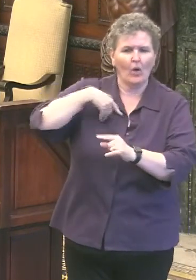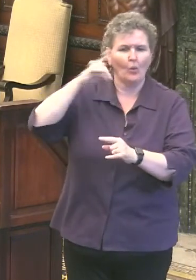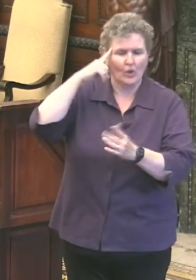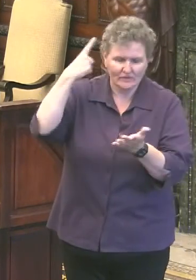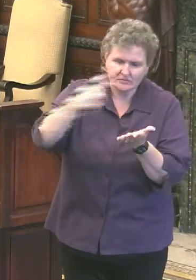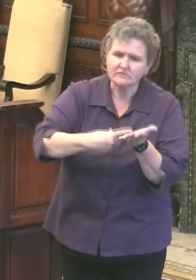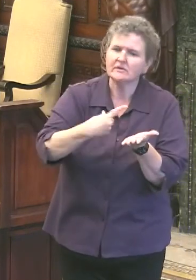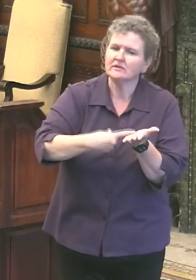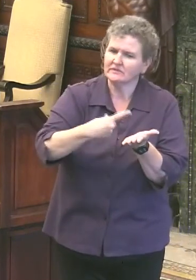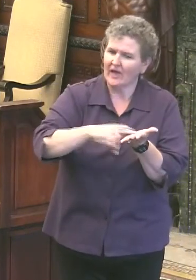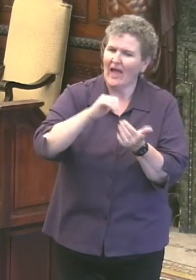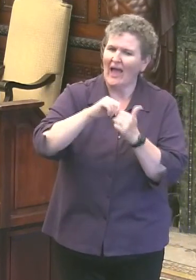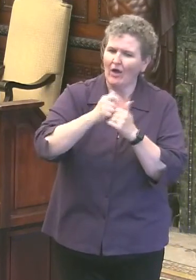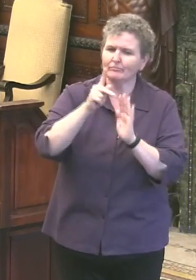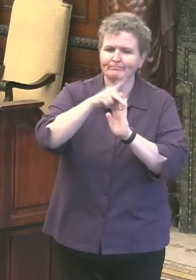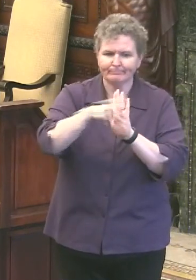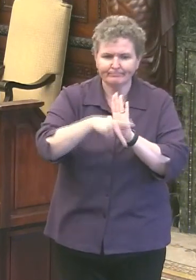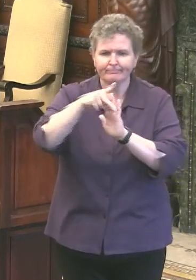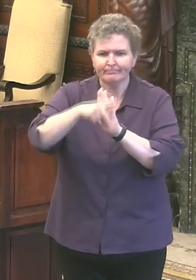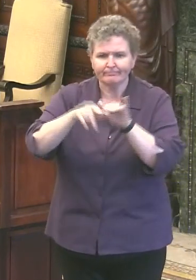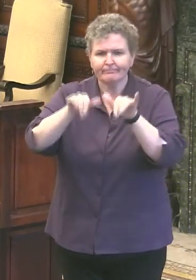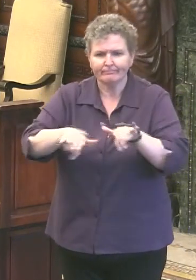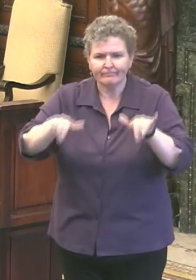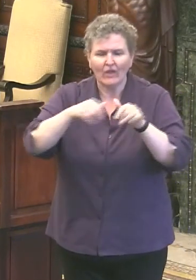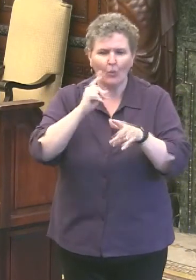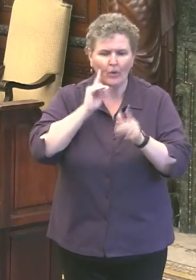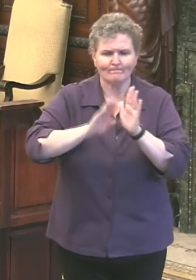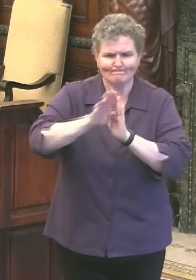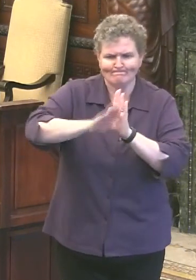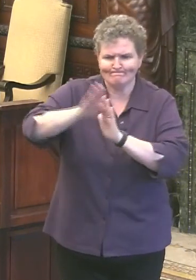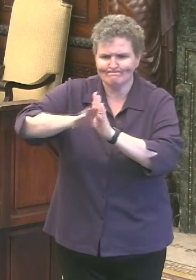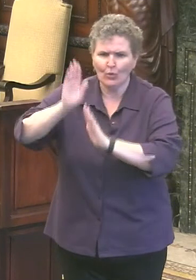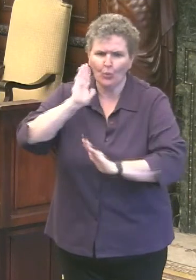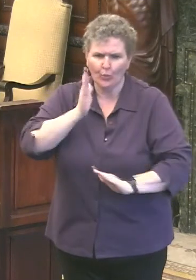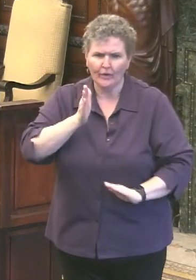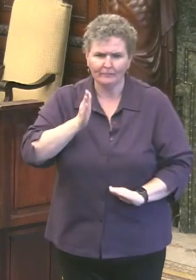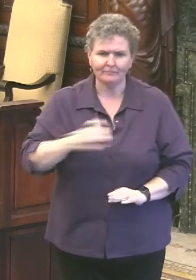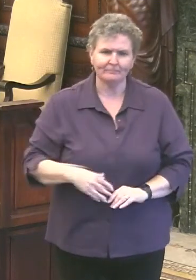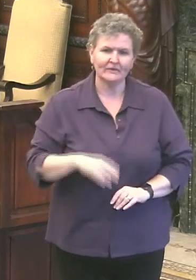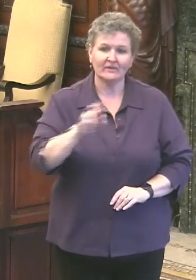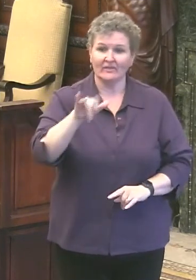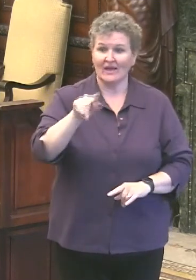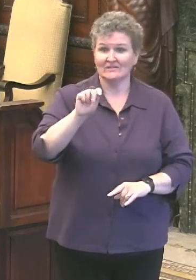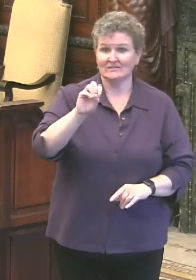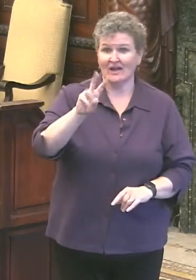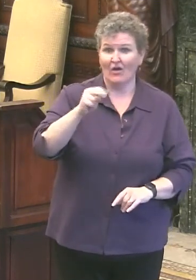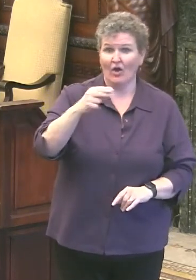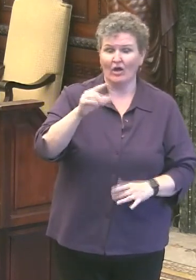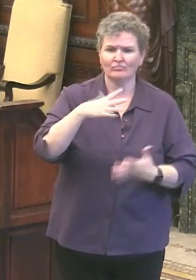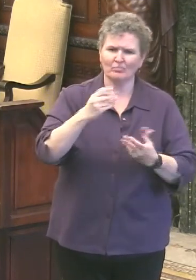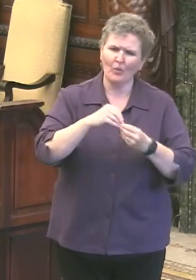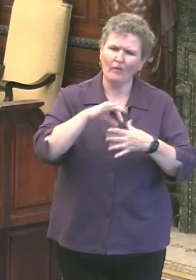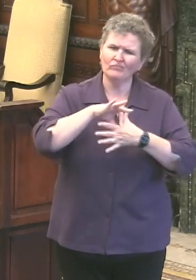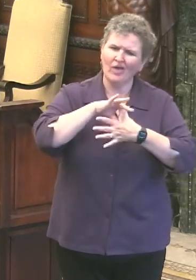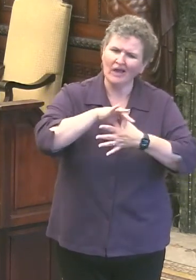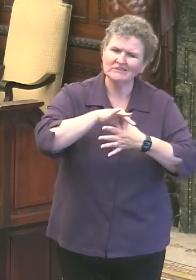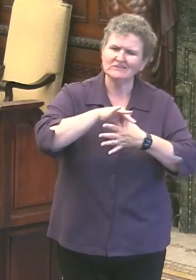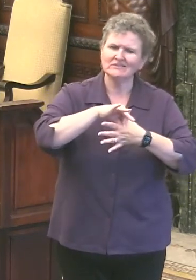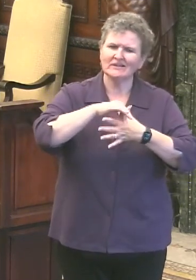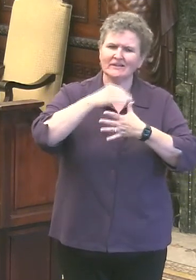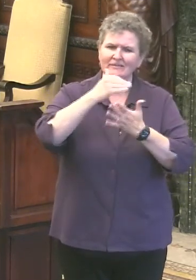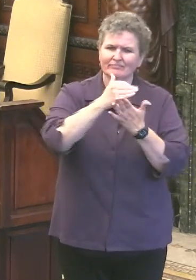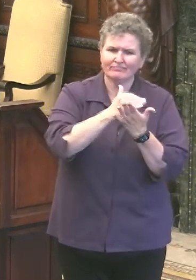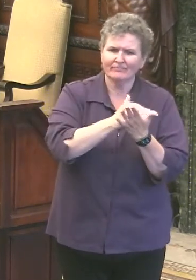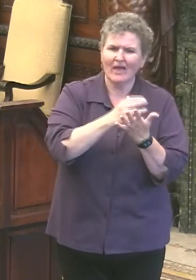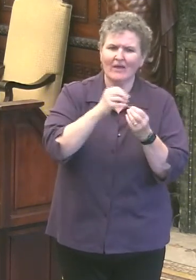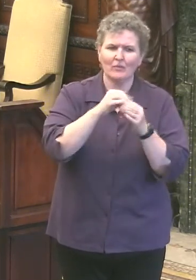of protocols that are being done. The town halls are content-based, so one is on health and safety, one is on